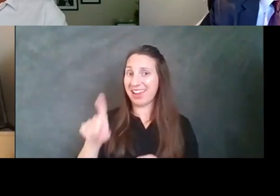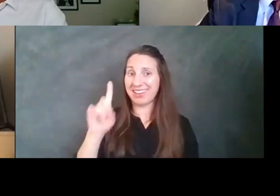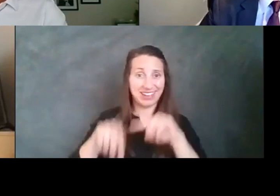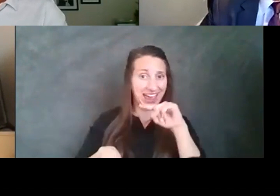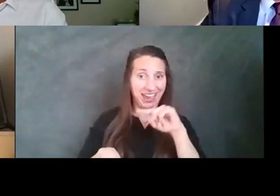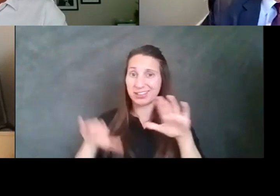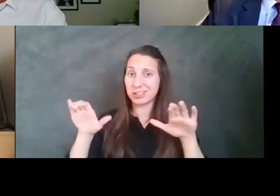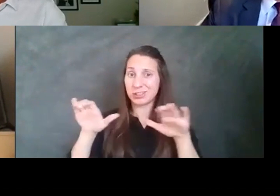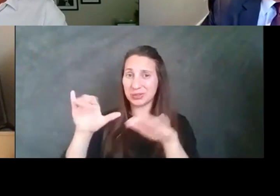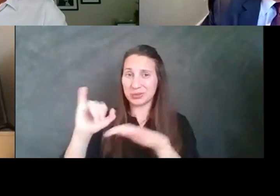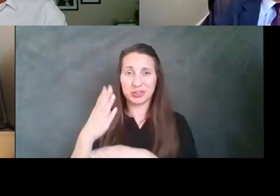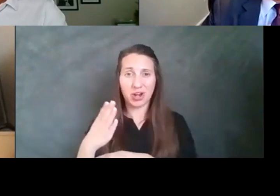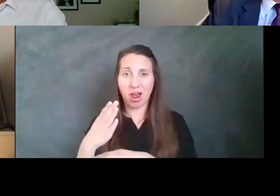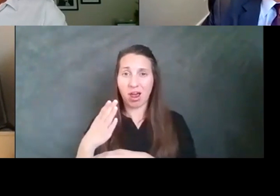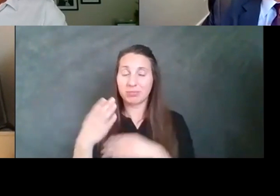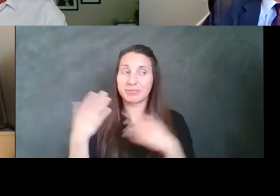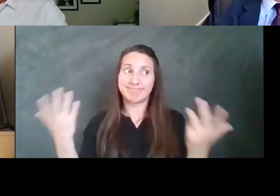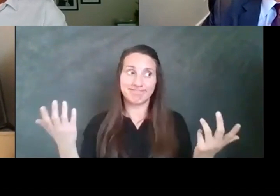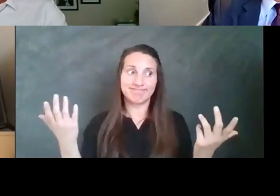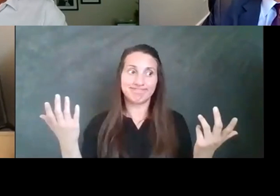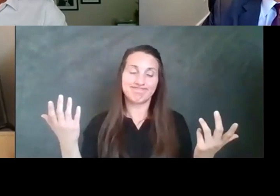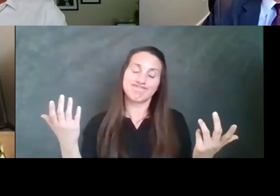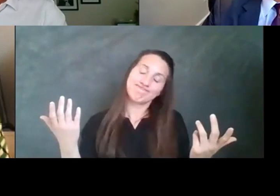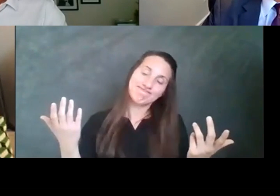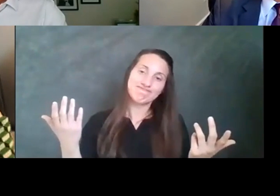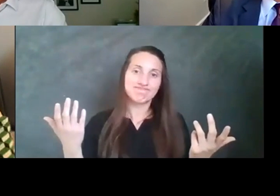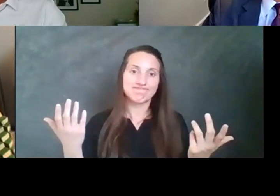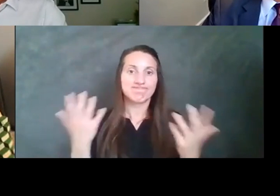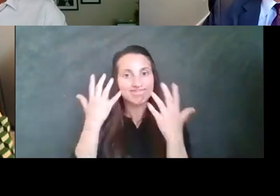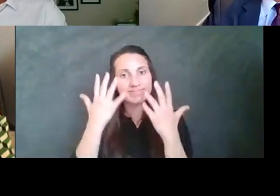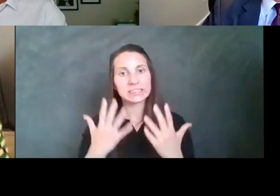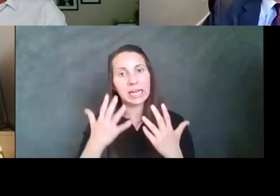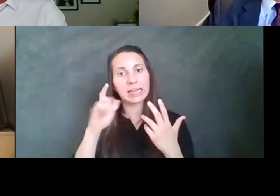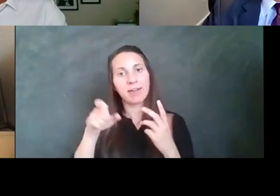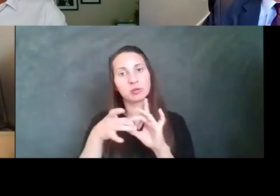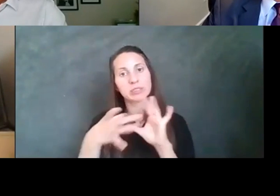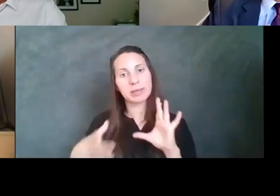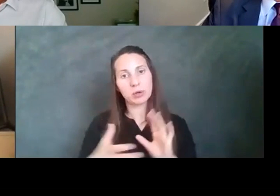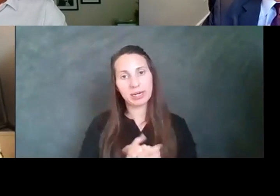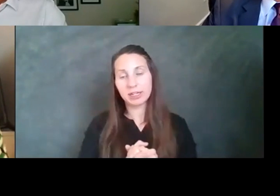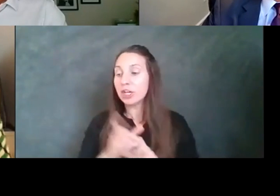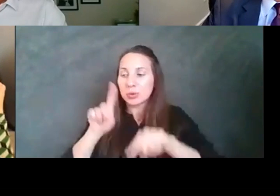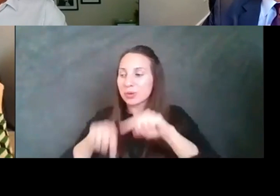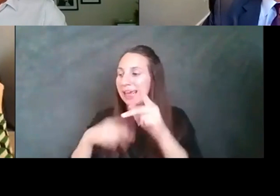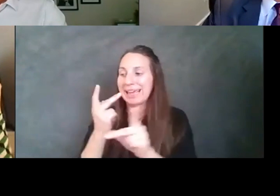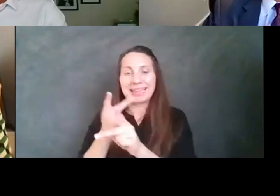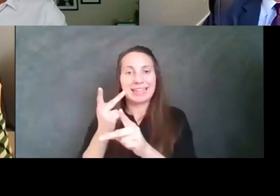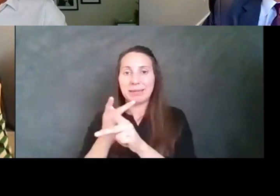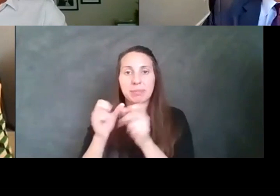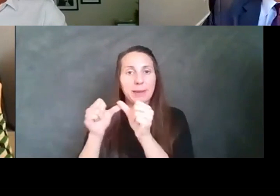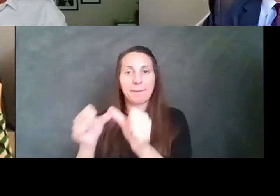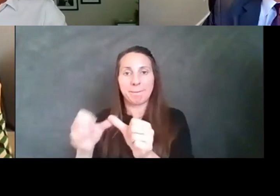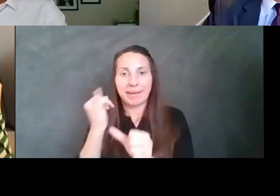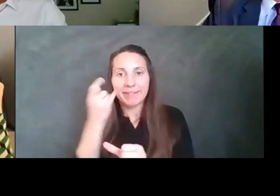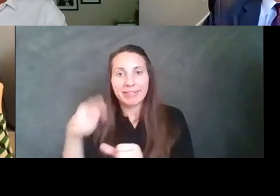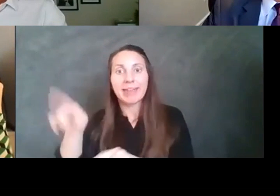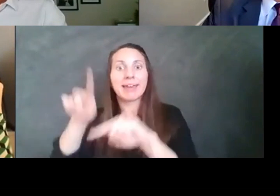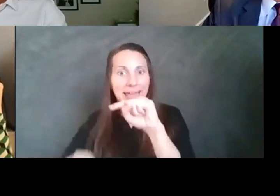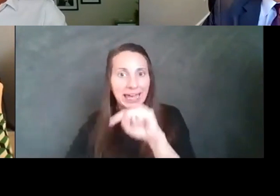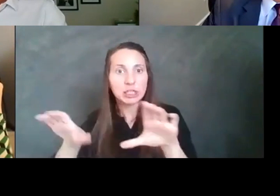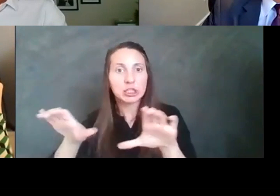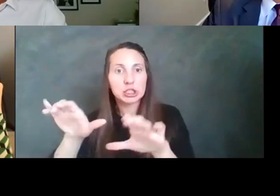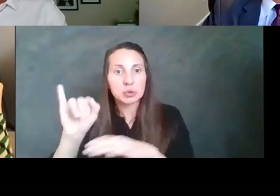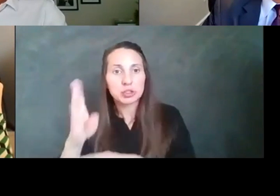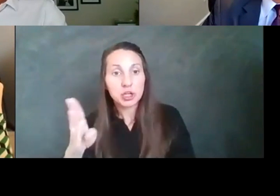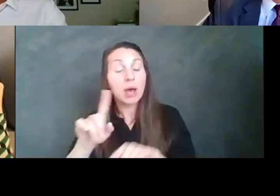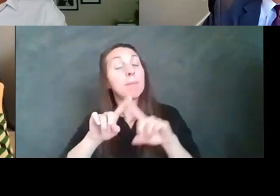it, then of course, sadly, you have to separate. You can't keep someone on that can't do a job. The warning, the thought is, ask